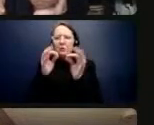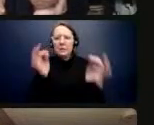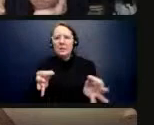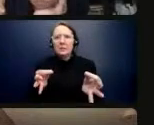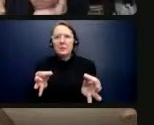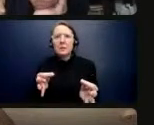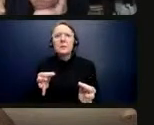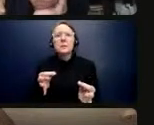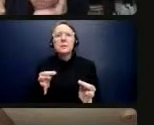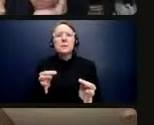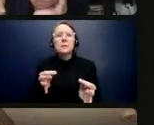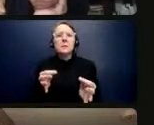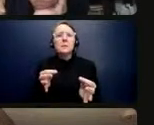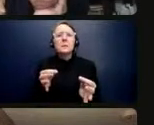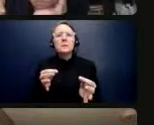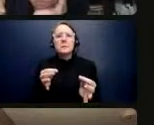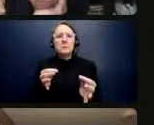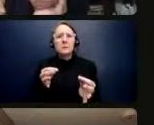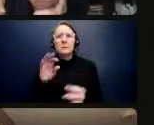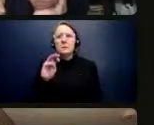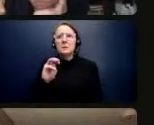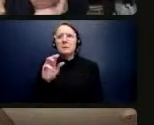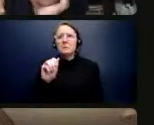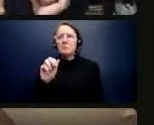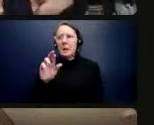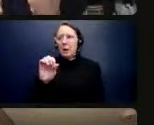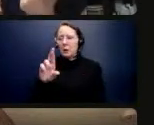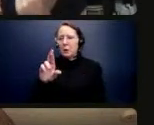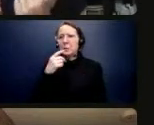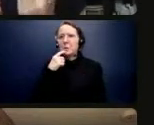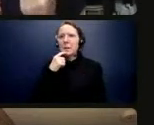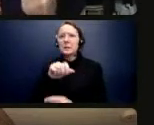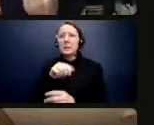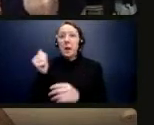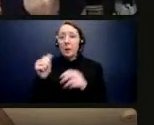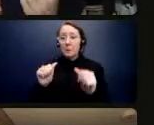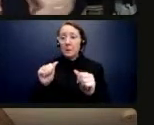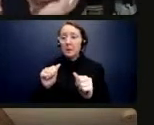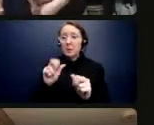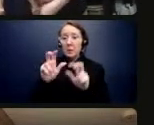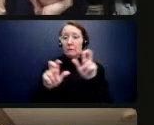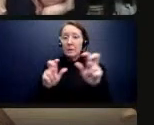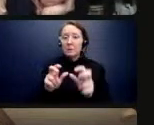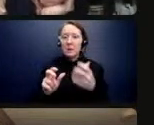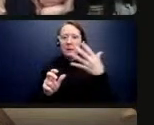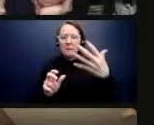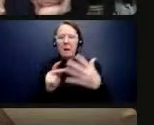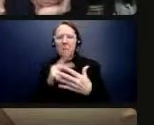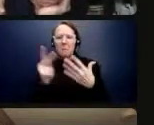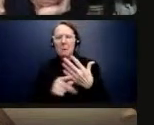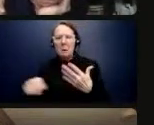the other potential investments, these five programs you describe here,